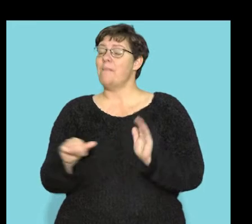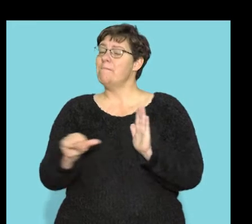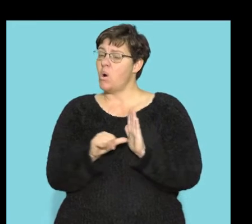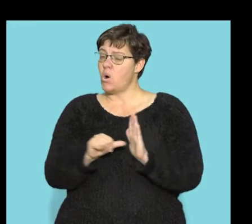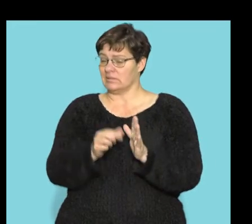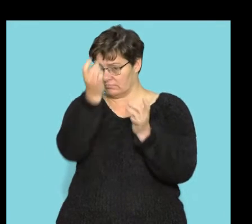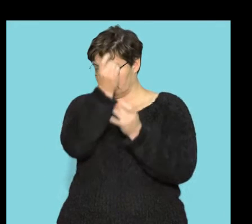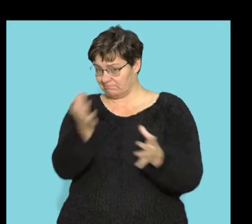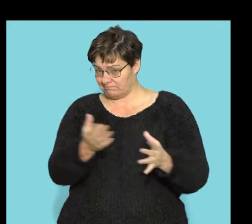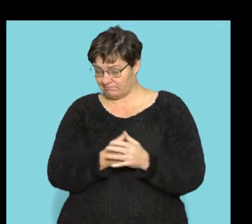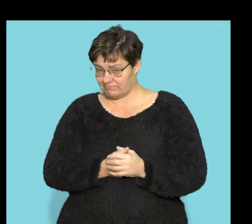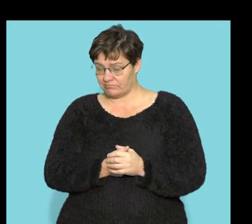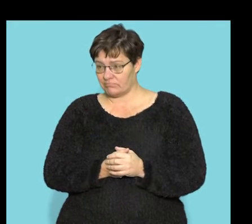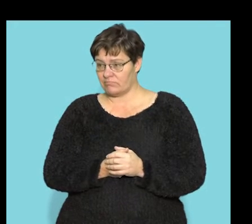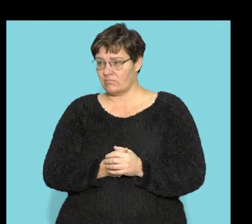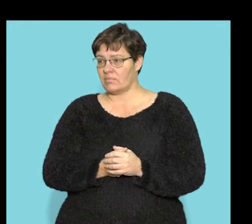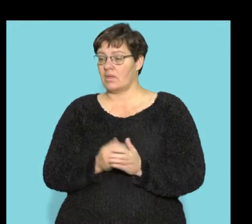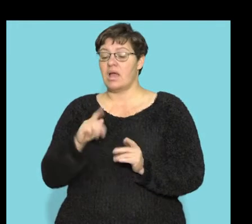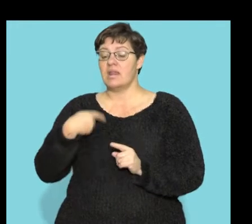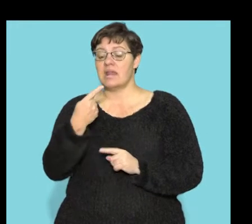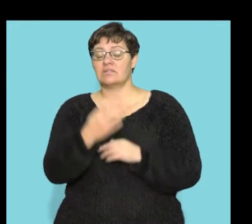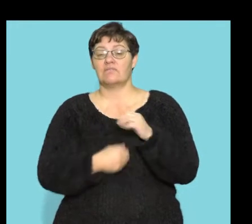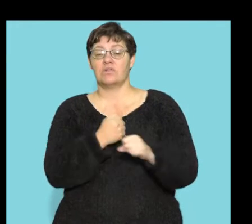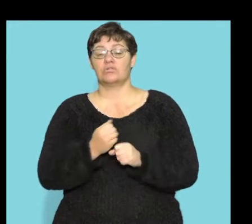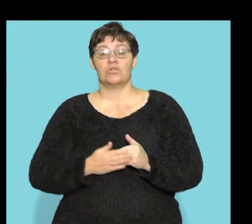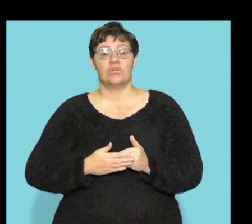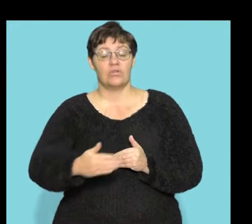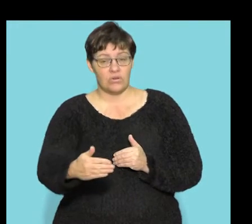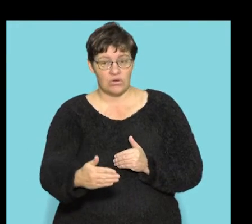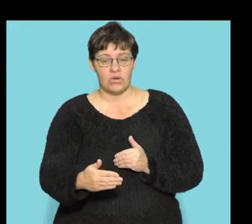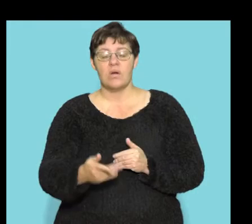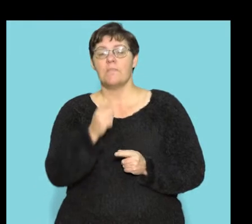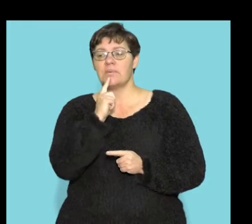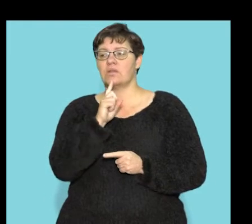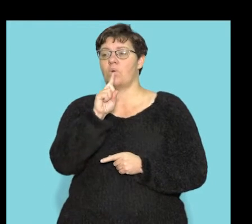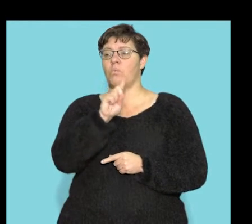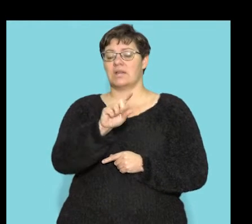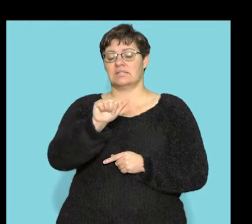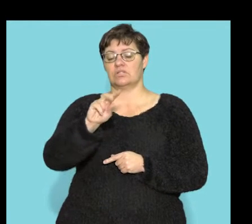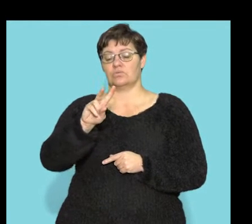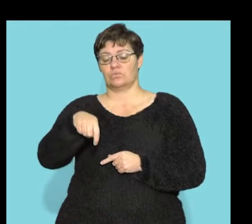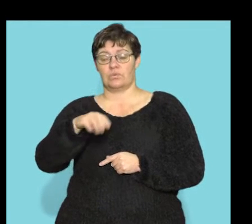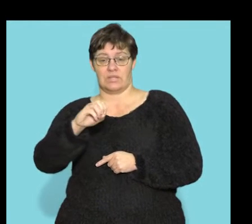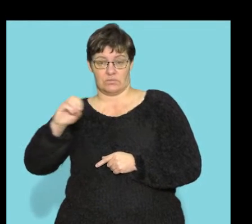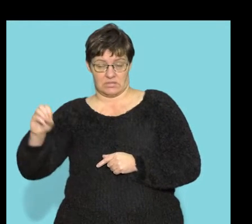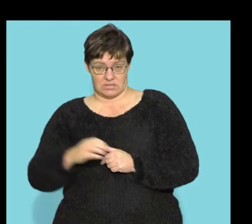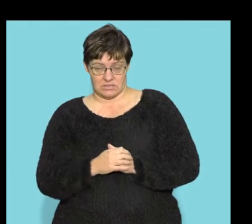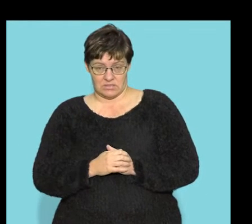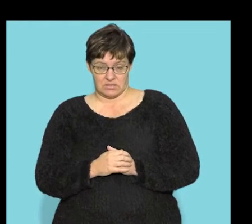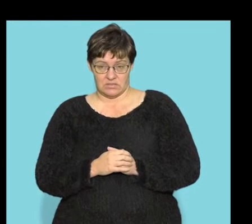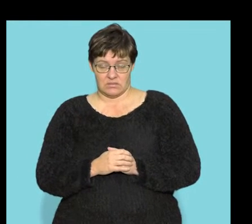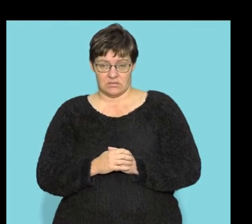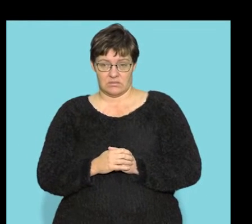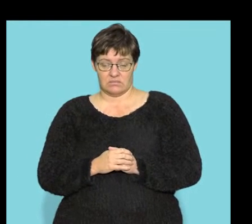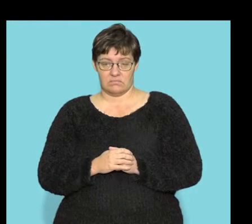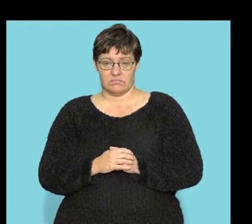here. Interest for the next financial year is expected to be 162,000. Right, so this is what we're going to